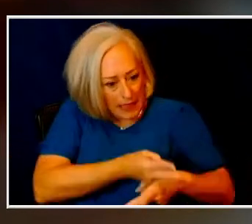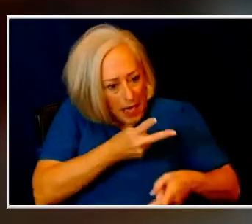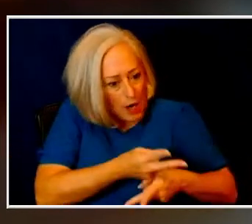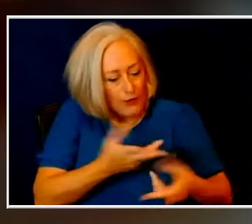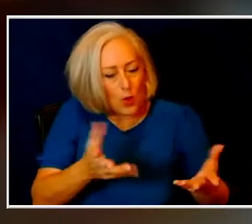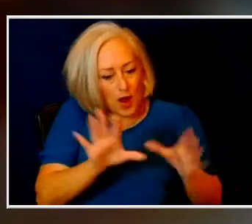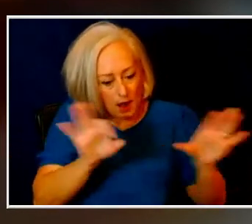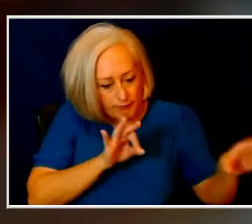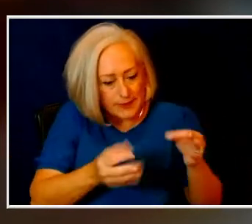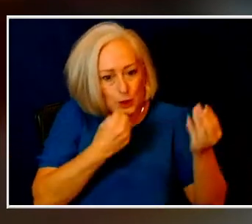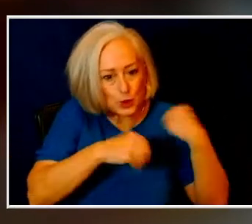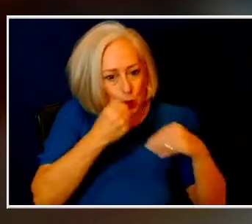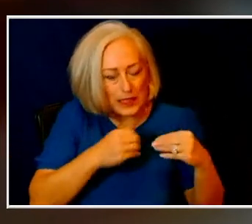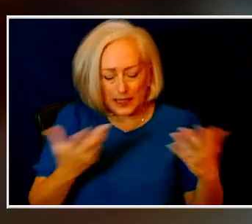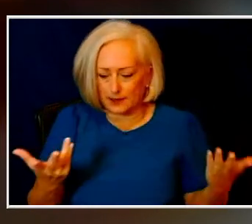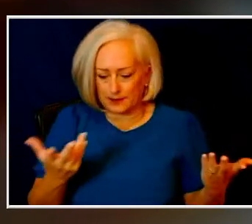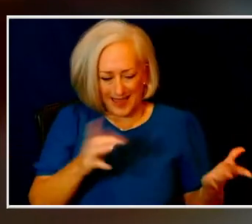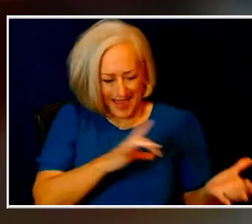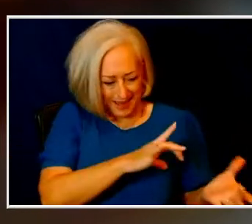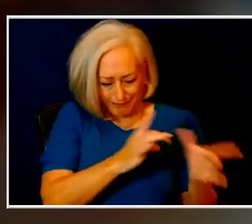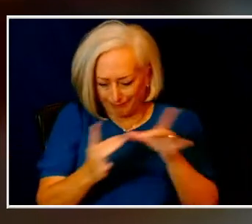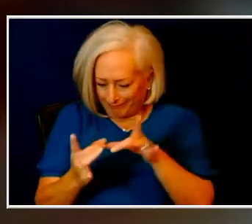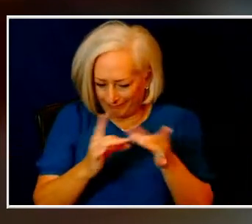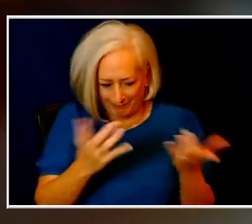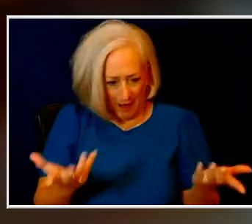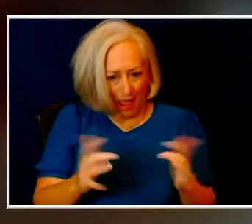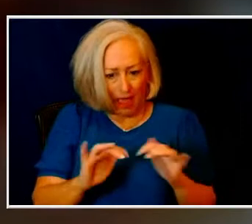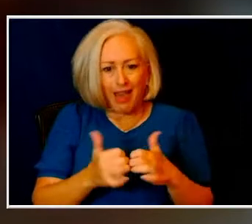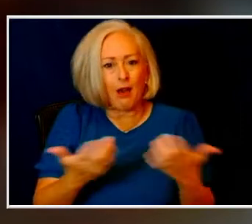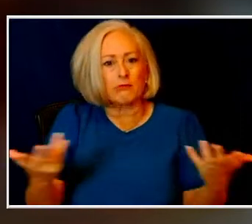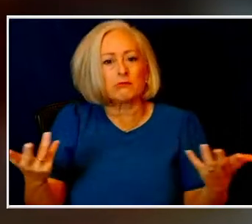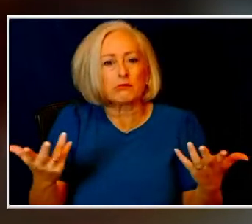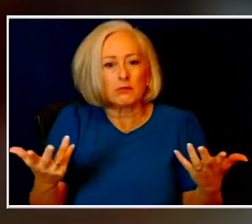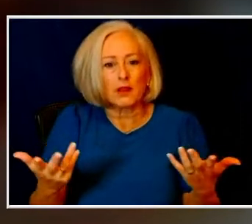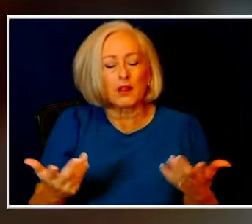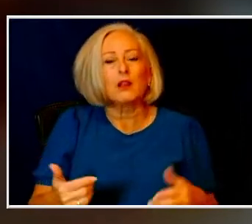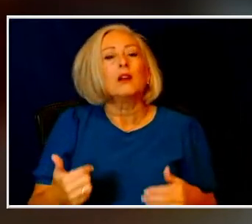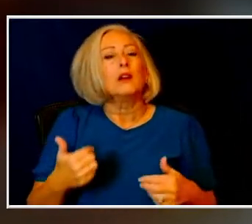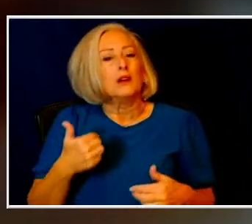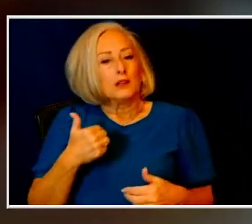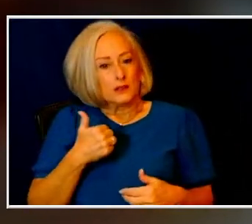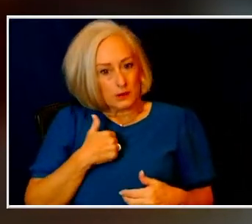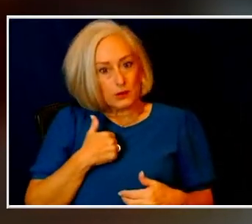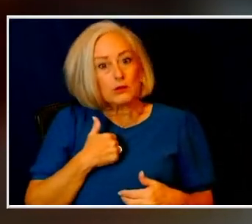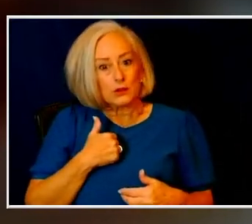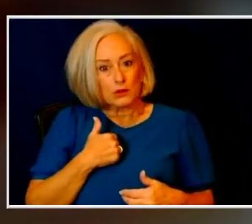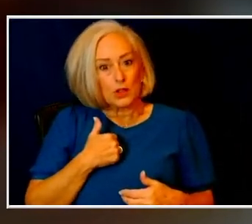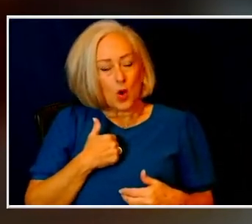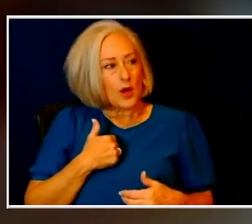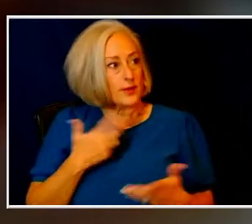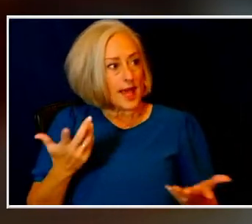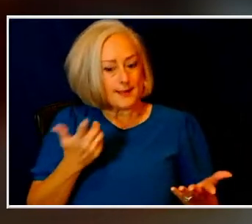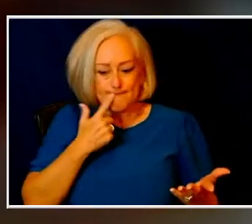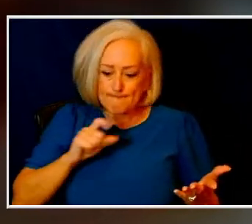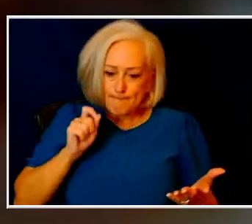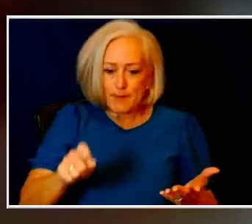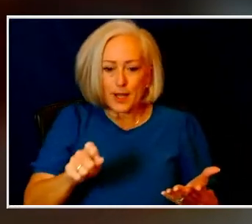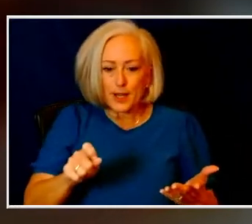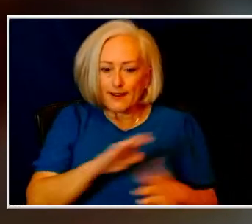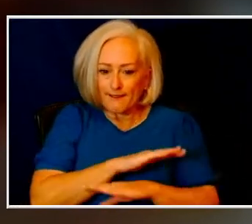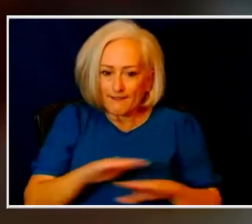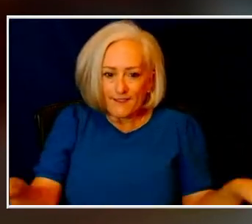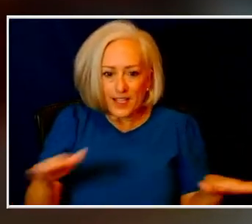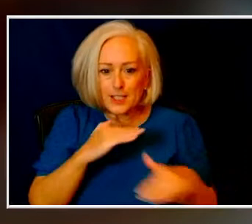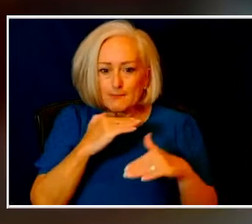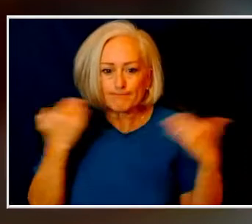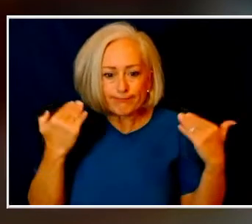this happen? It didn't correlate at all. So I was in a position where it was like, this is it. Everything you've tried didn't work.